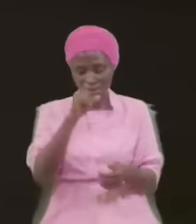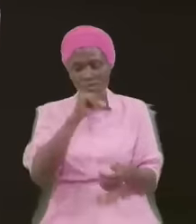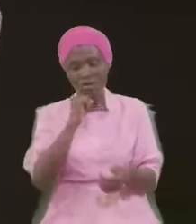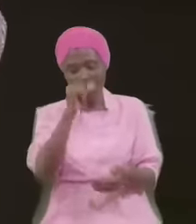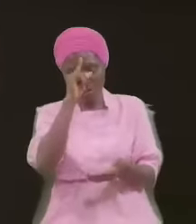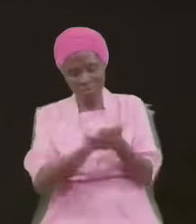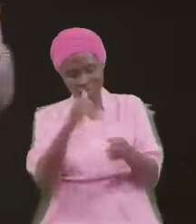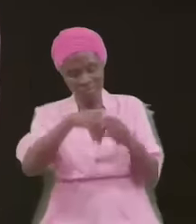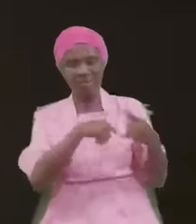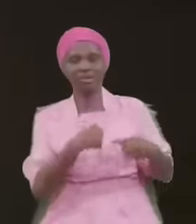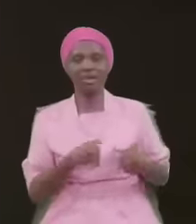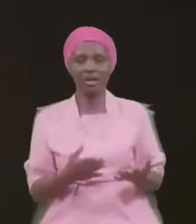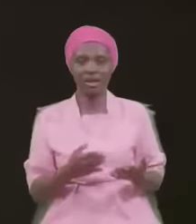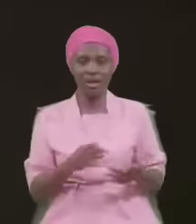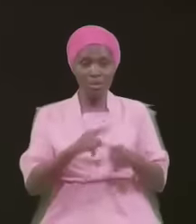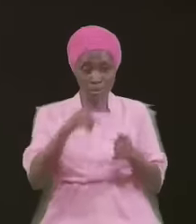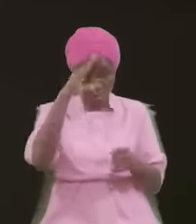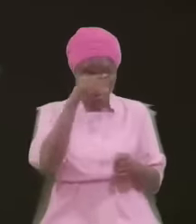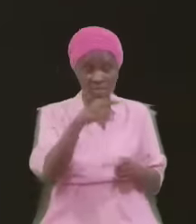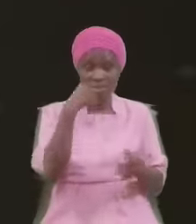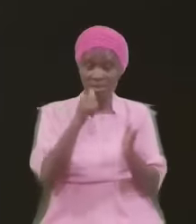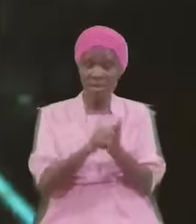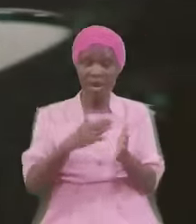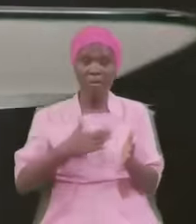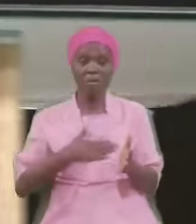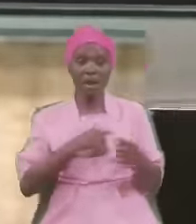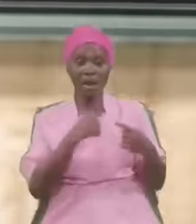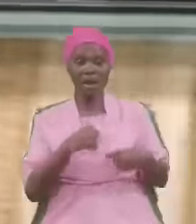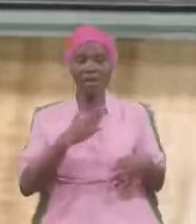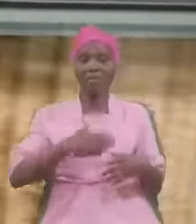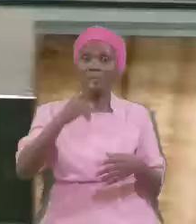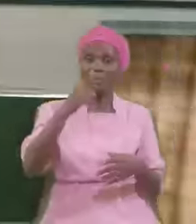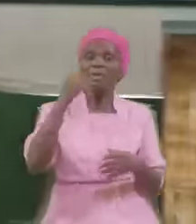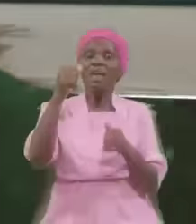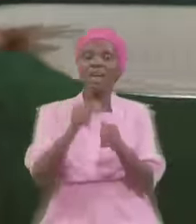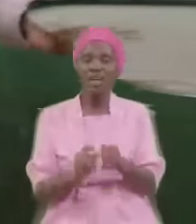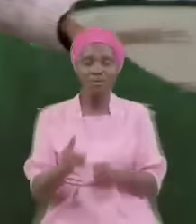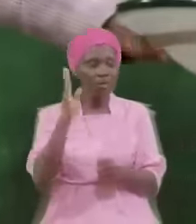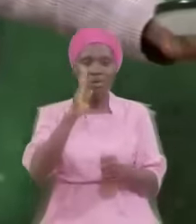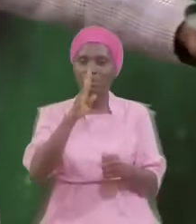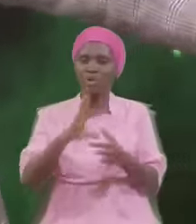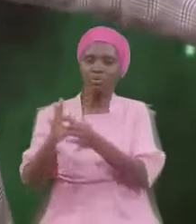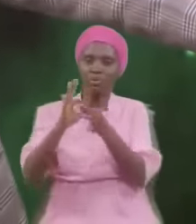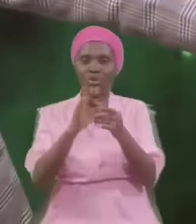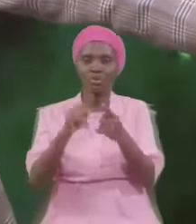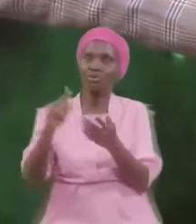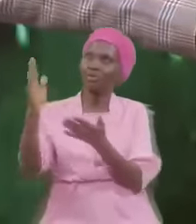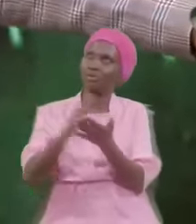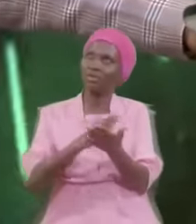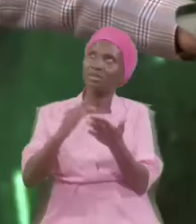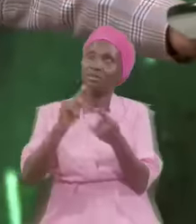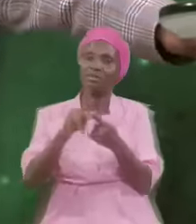spirit, my mouth, my lips, everyone will be united in praising the Lord. And when your whole